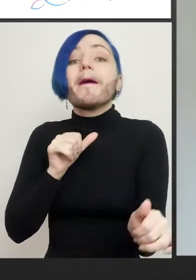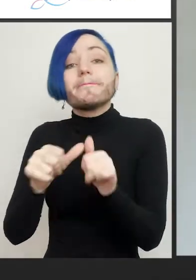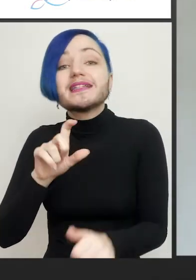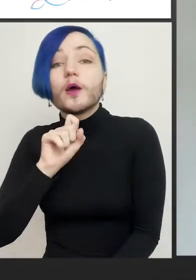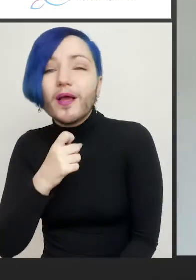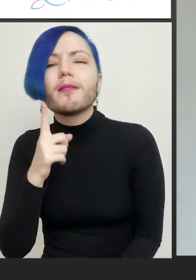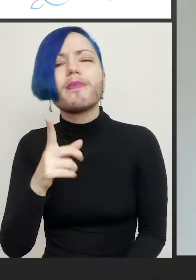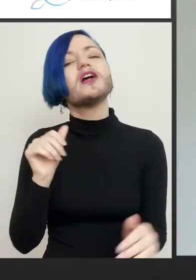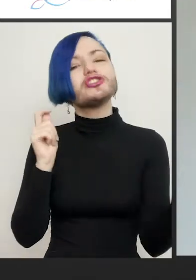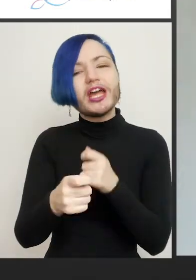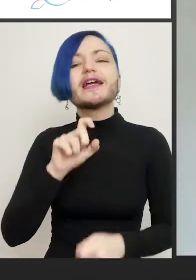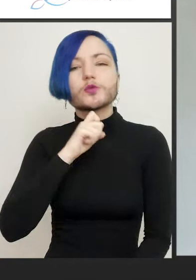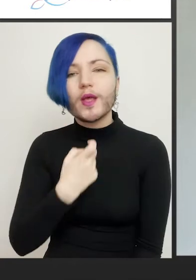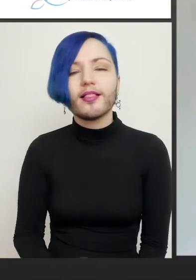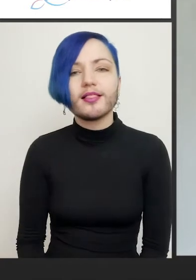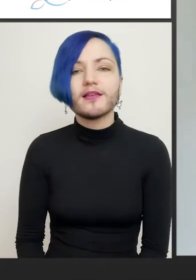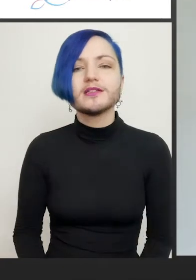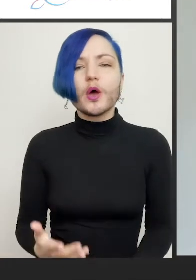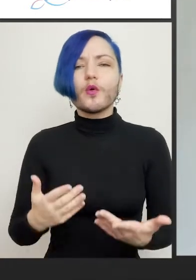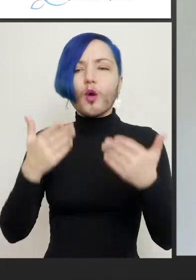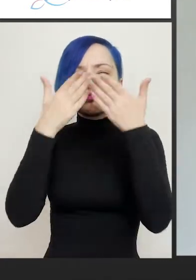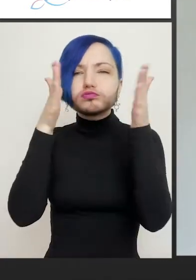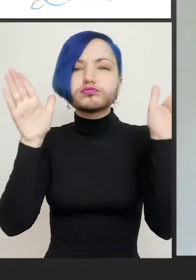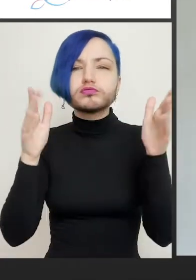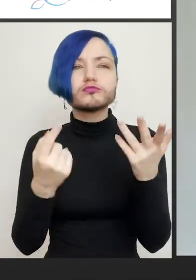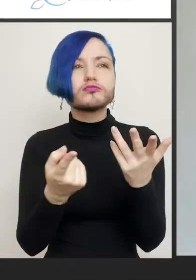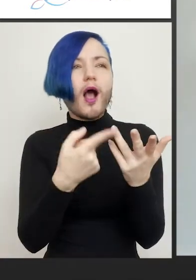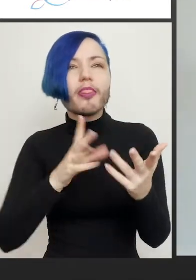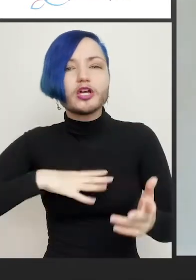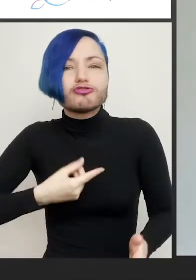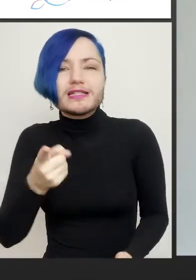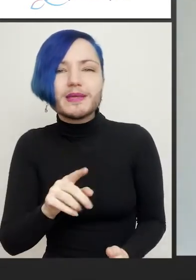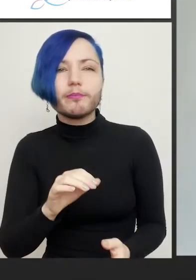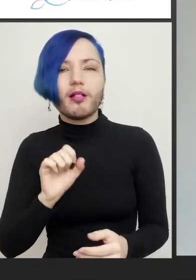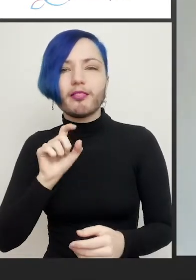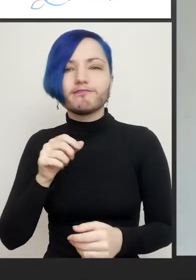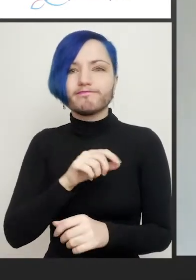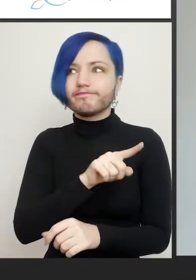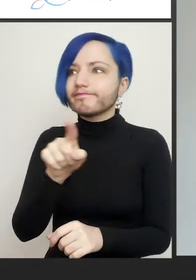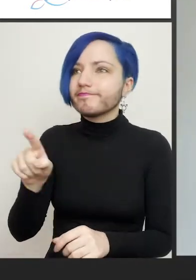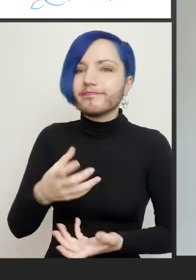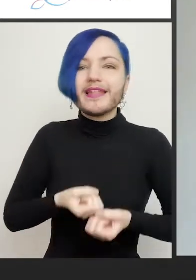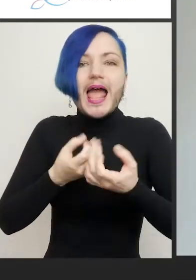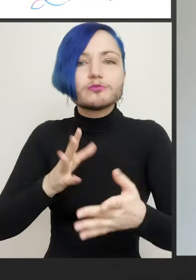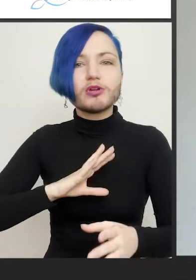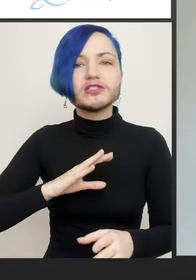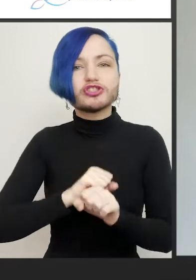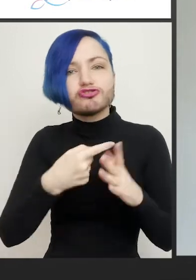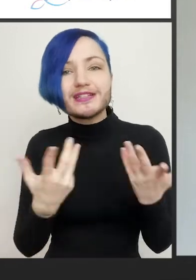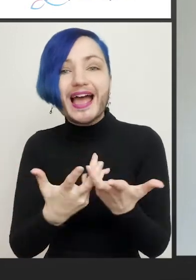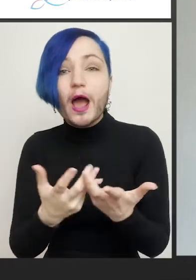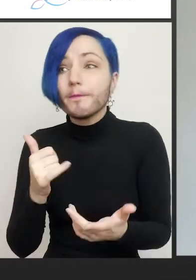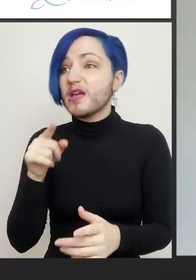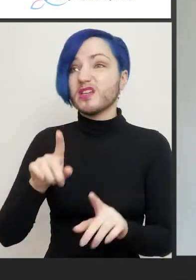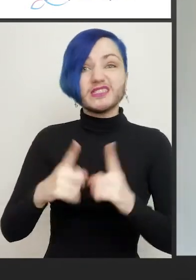of other trans people and how other people are doing gender, that can bring you comfort at that time. It might not be your ultimate final destination,